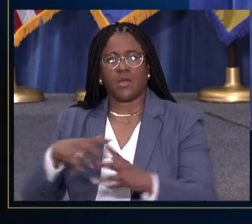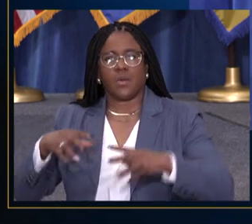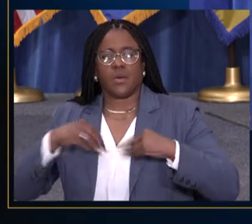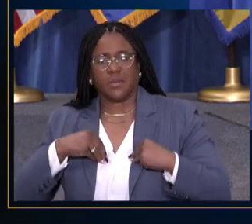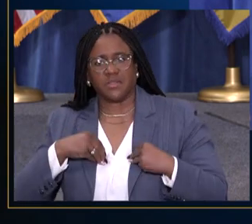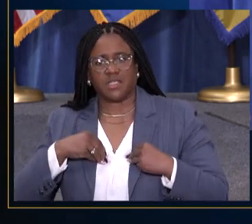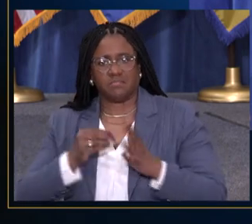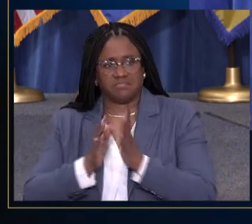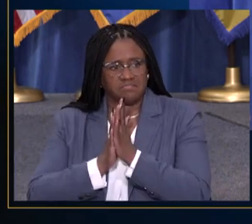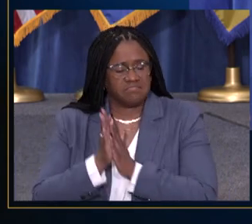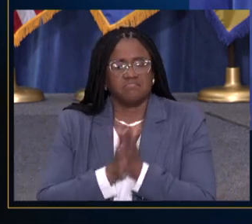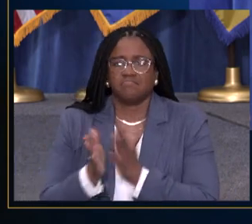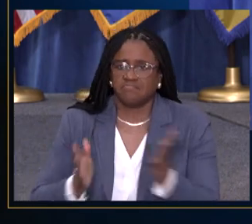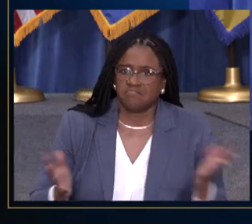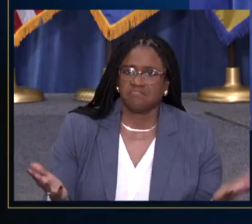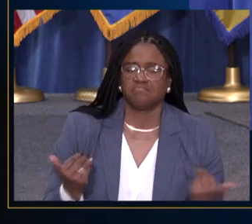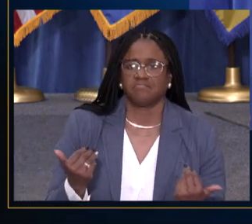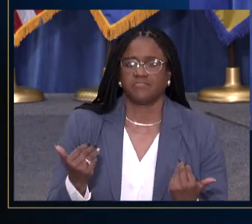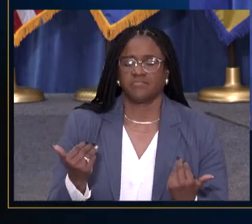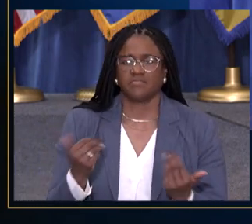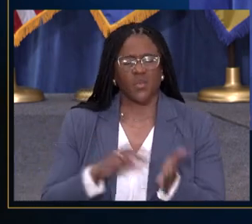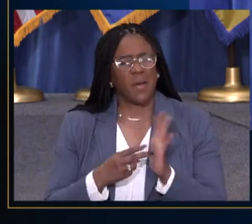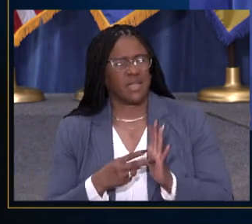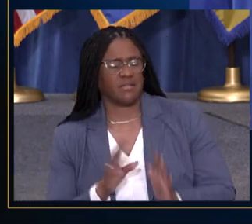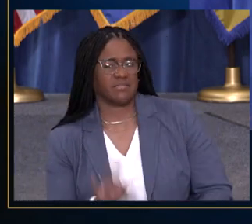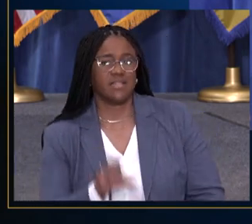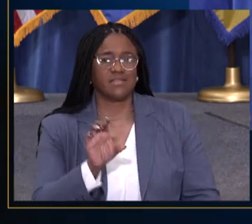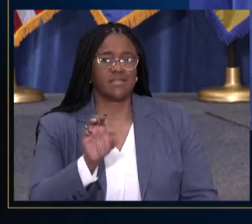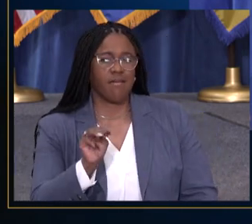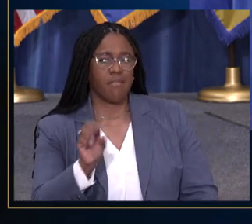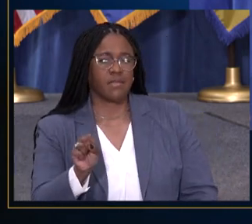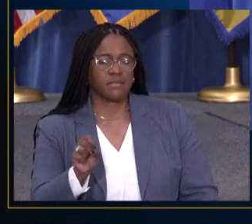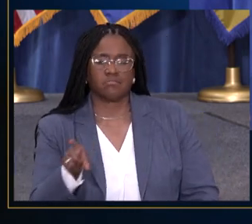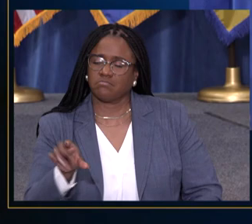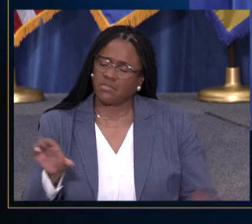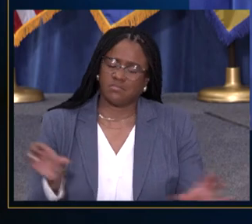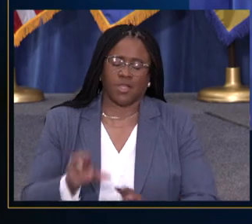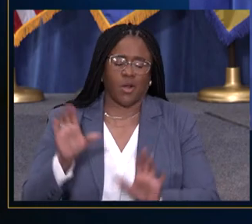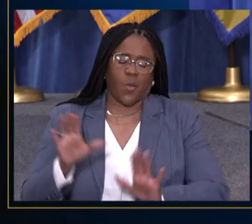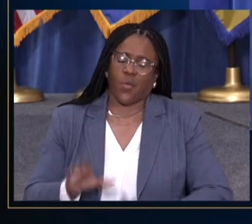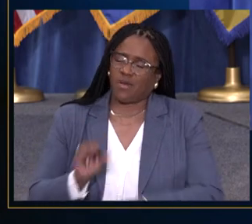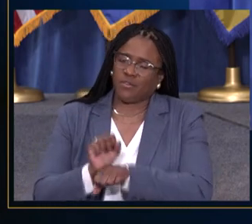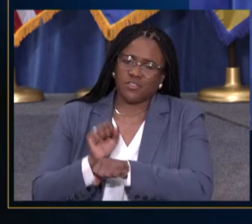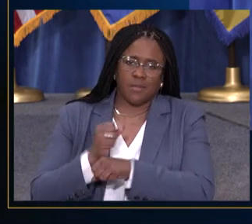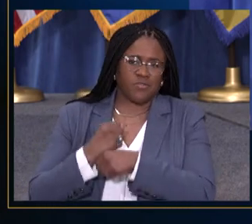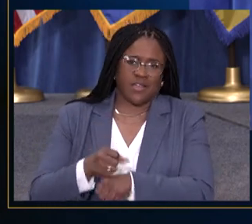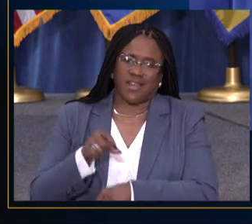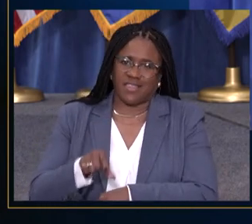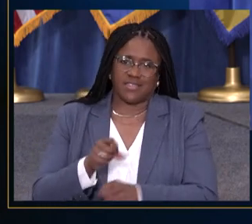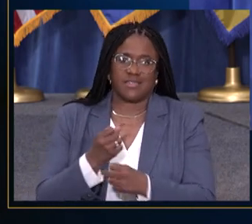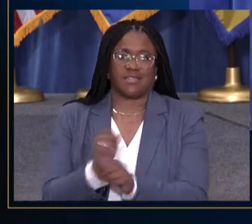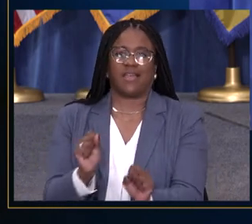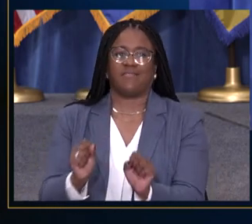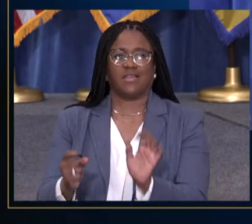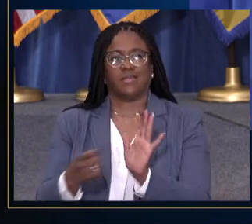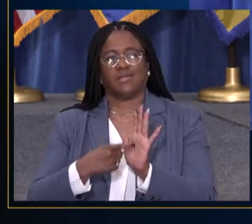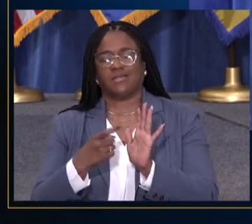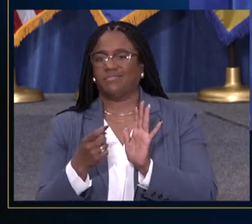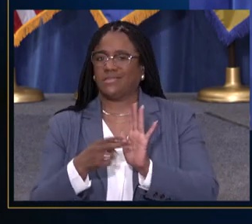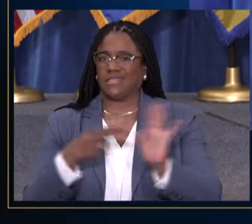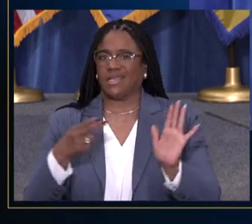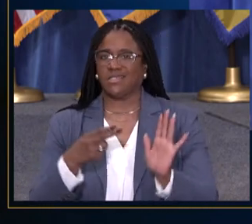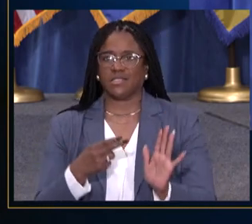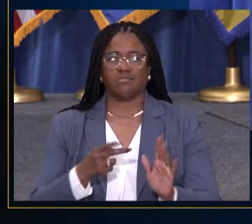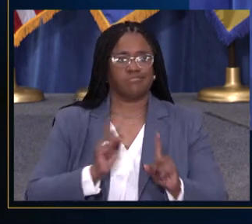and incentive. And so what I mean by, I know that CMS has done a wonderful job even in creating the safe designation opportunities for